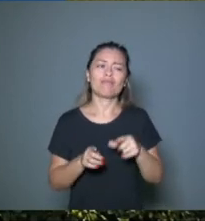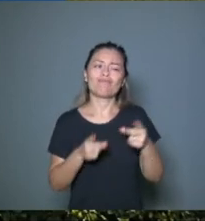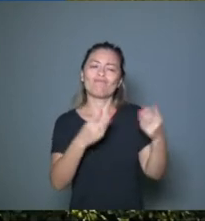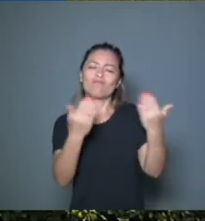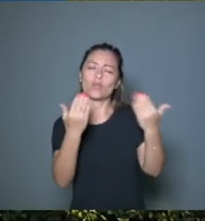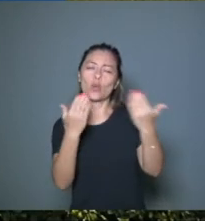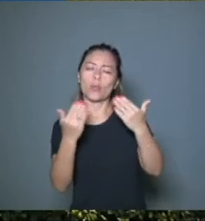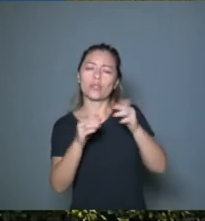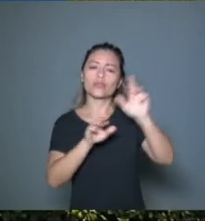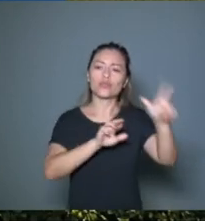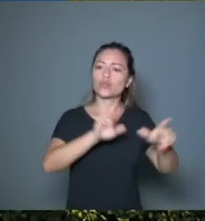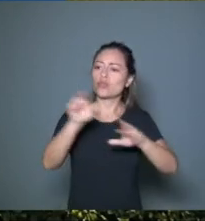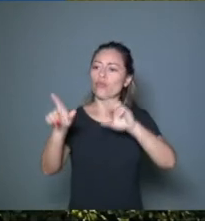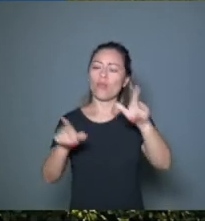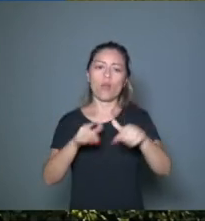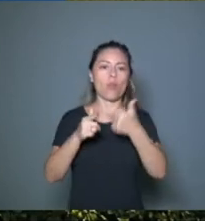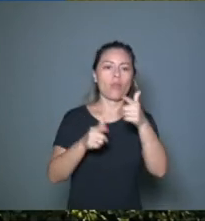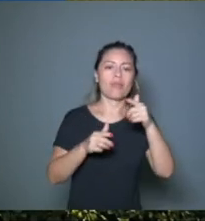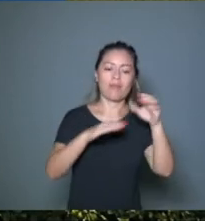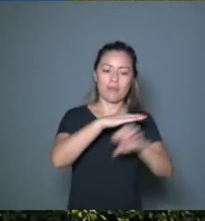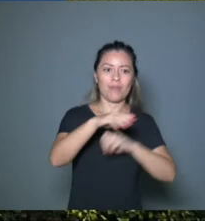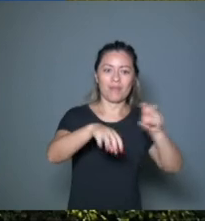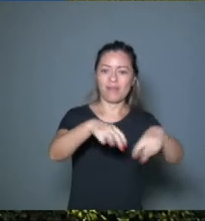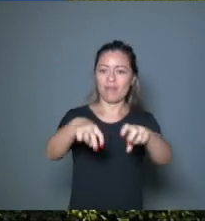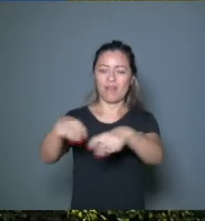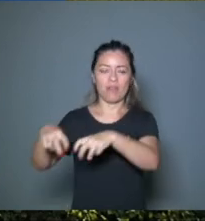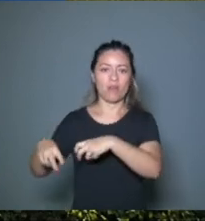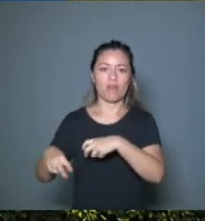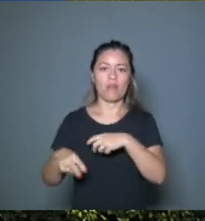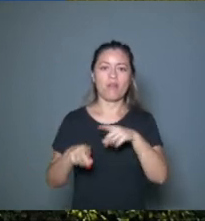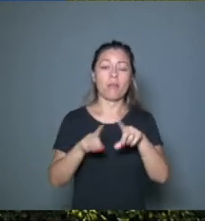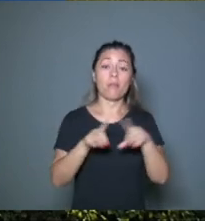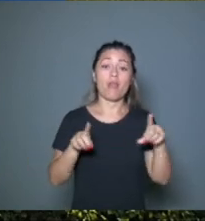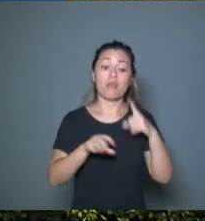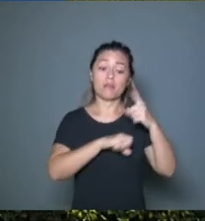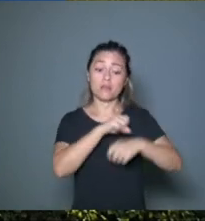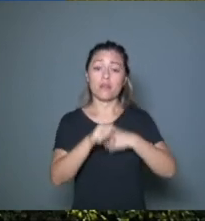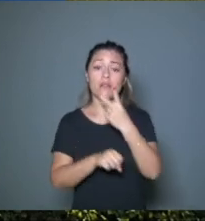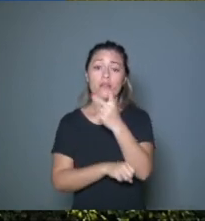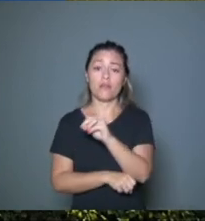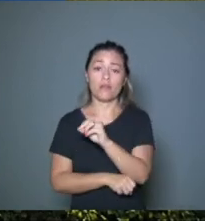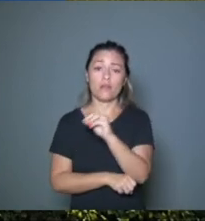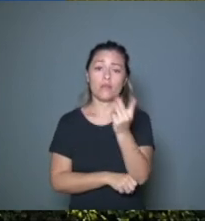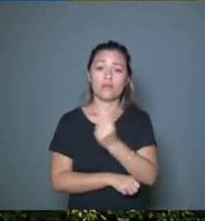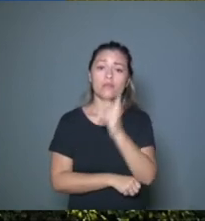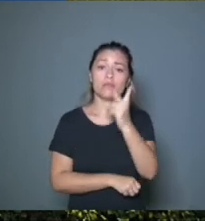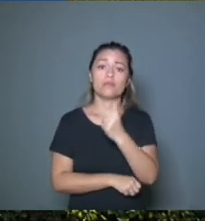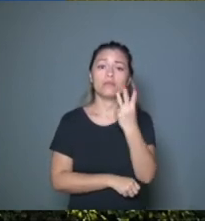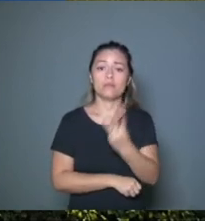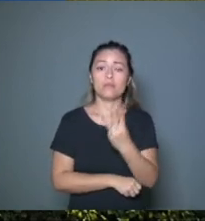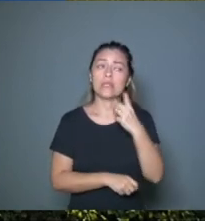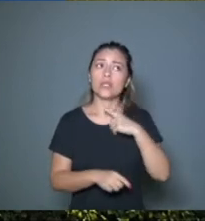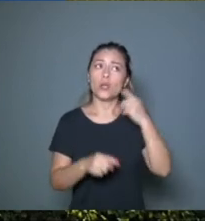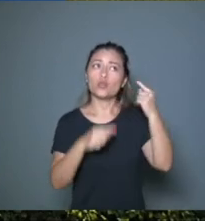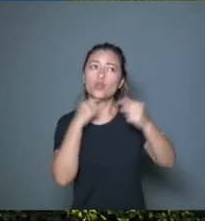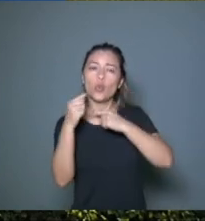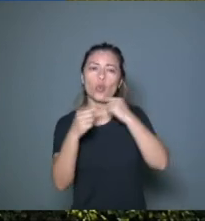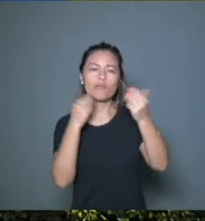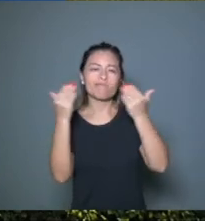the scenario was completely different for ag commodities. But when you look at